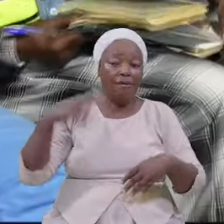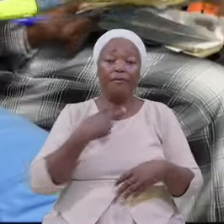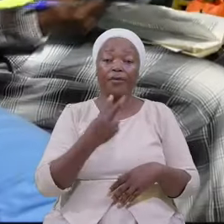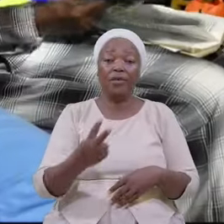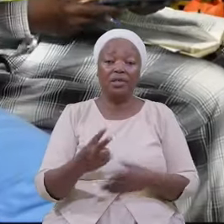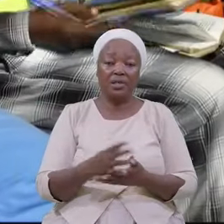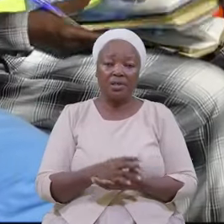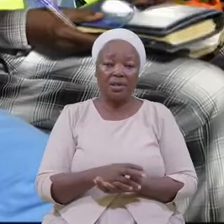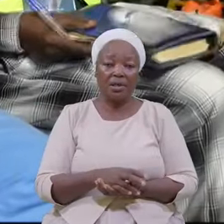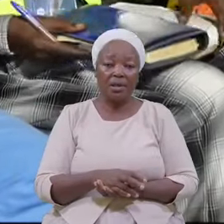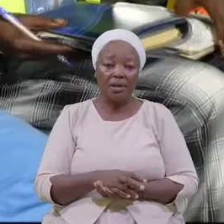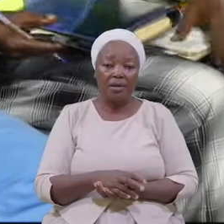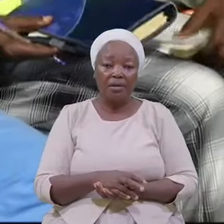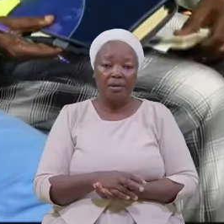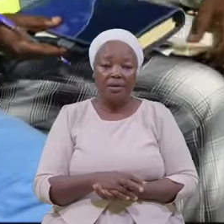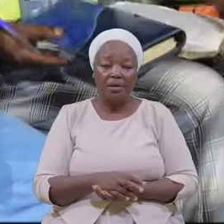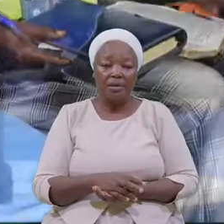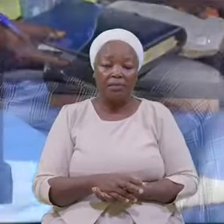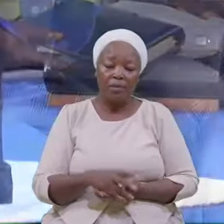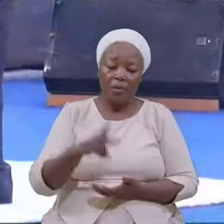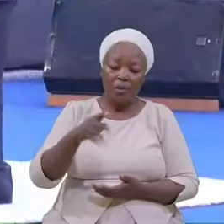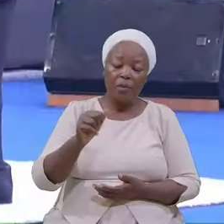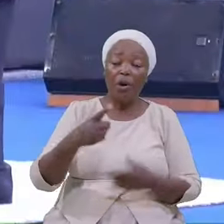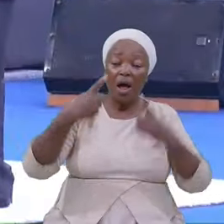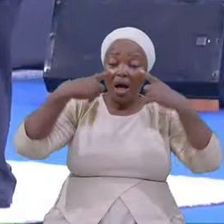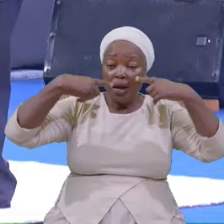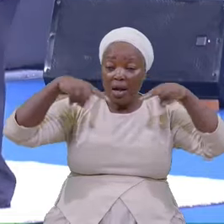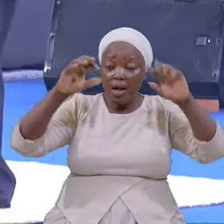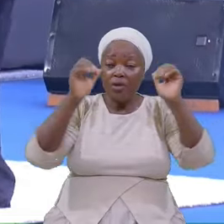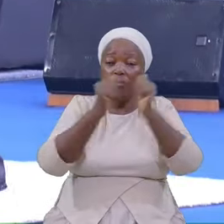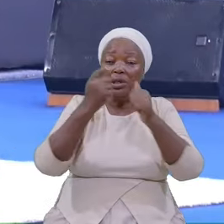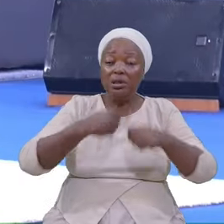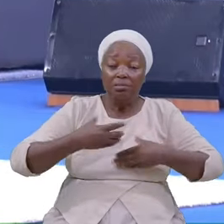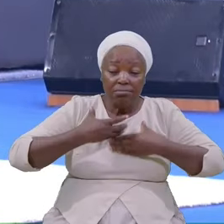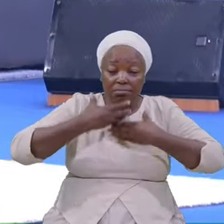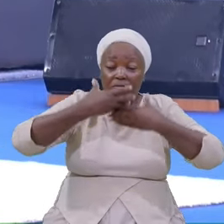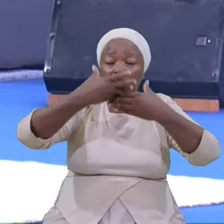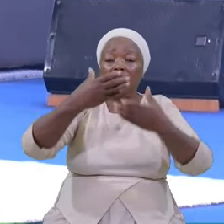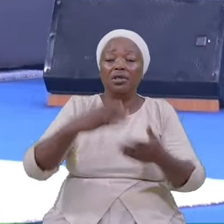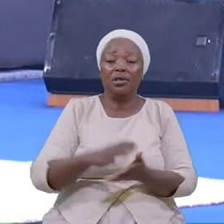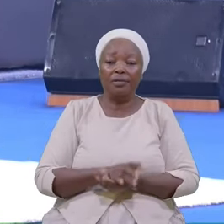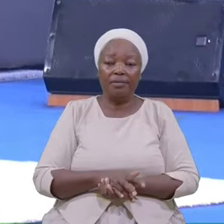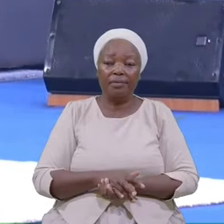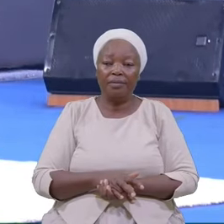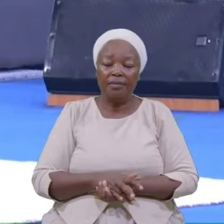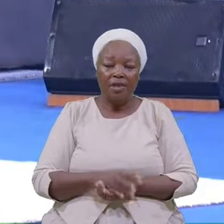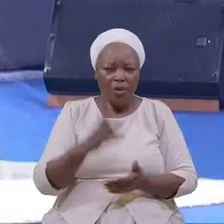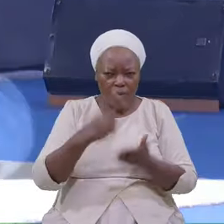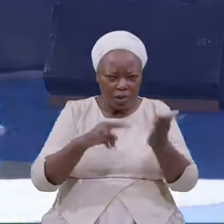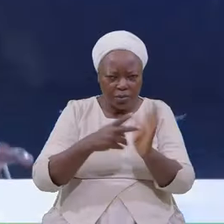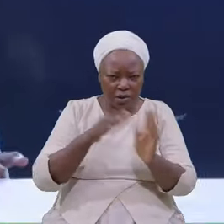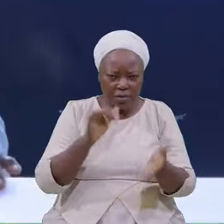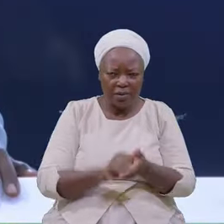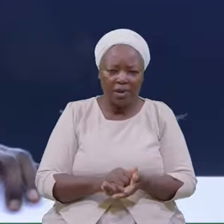dit d'une voix forte. Paul declared with a loud voice. Paul a déclaré d'une voix forte. What does that